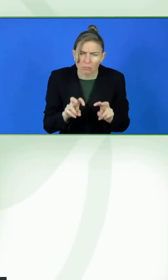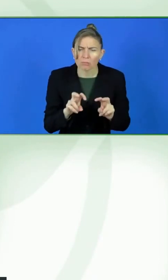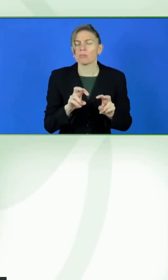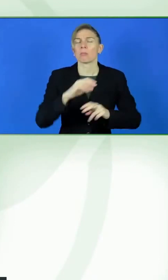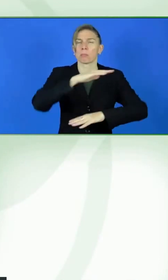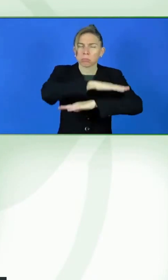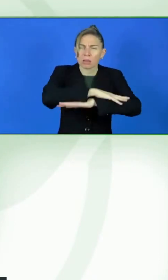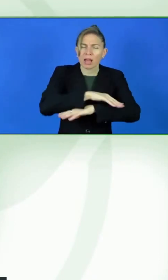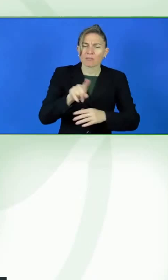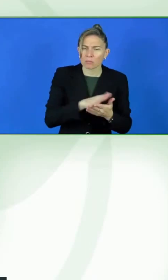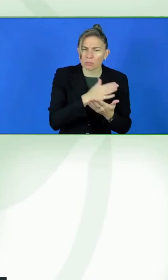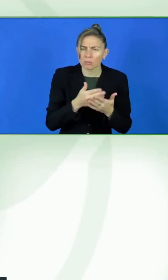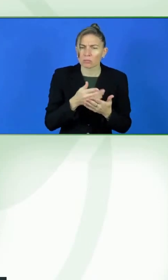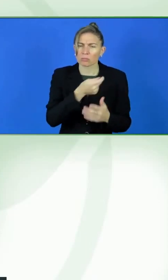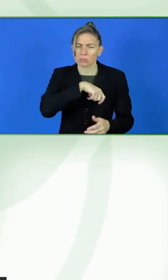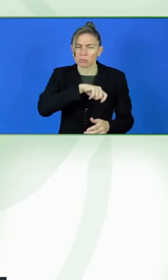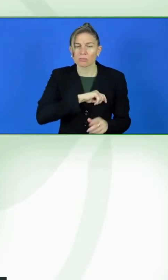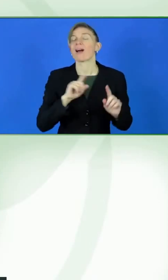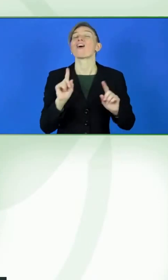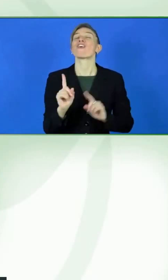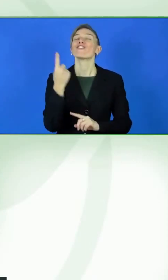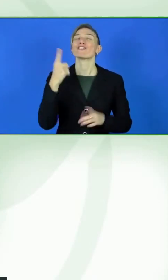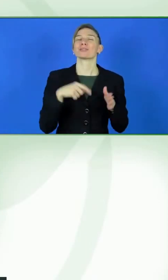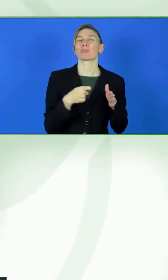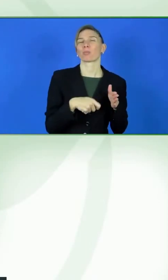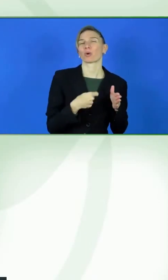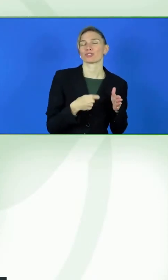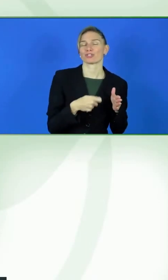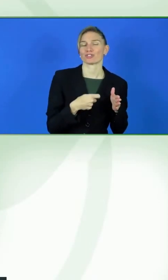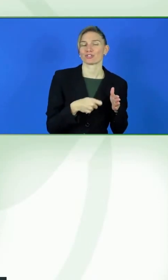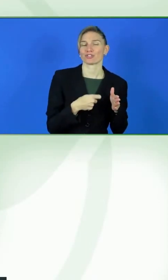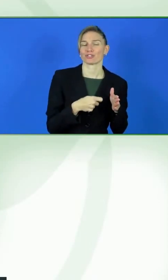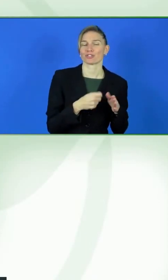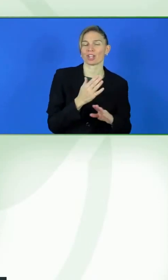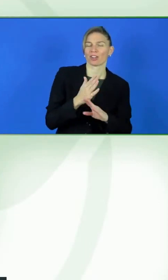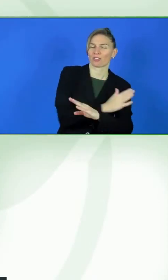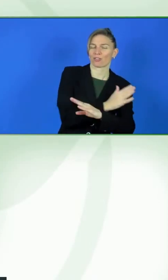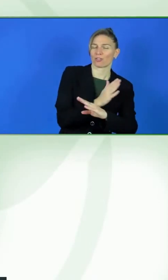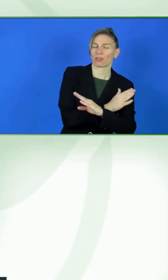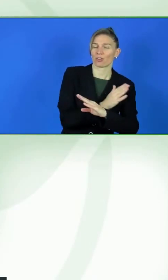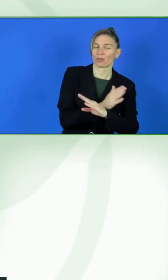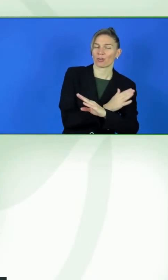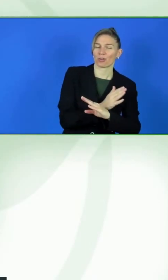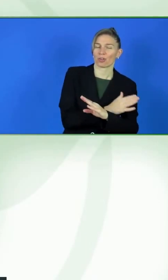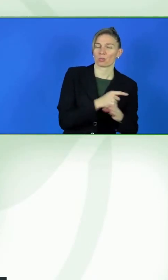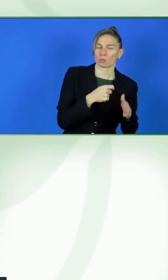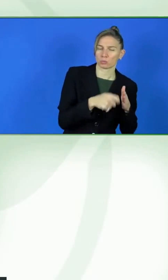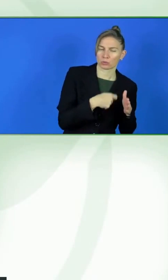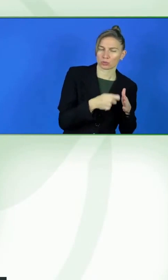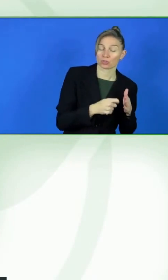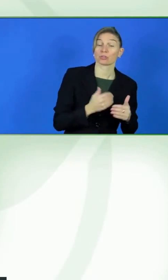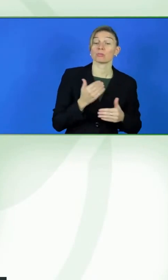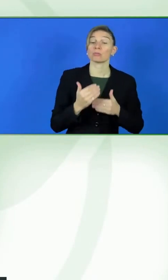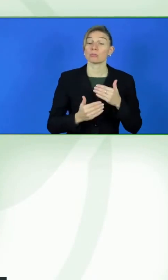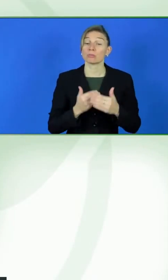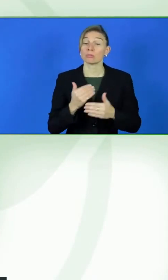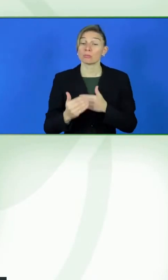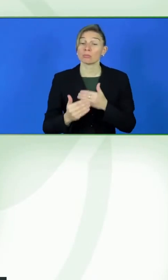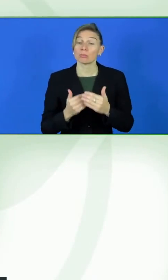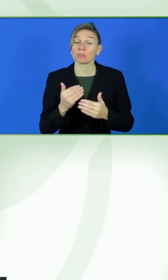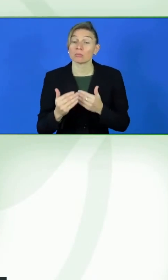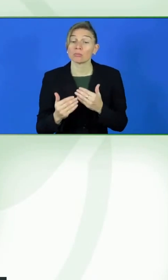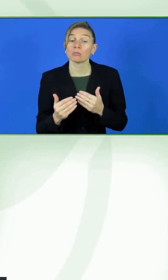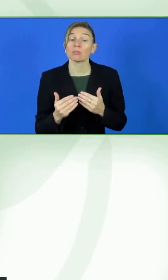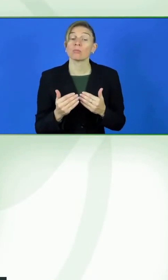as a project in the very early stages. And then in the national government, we get